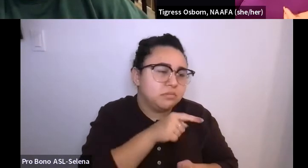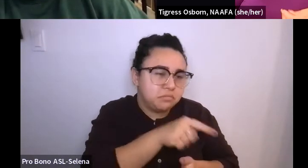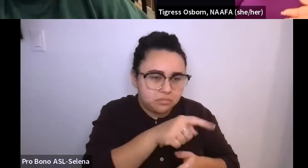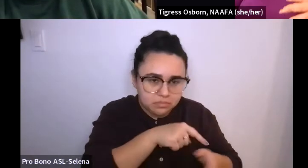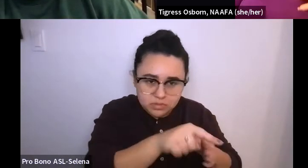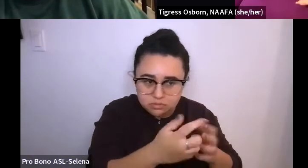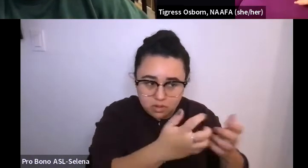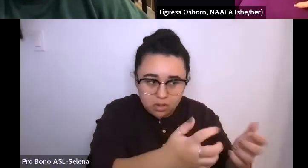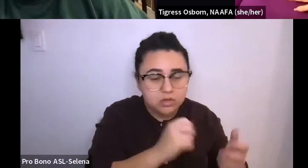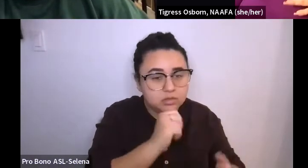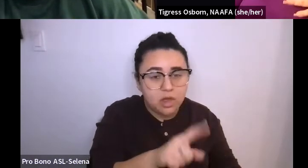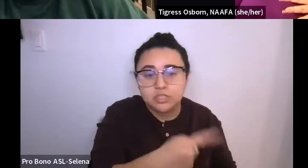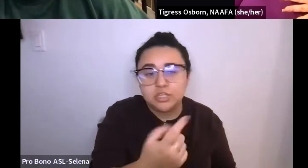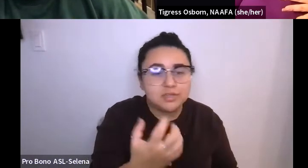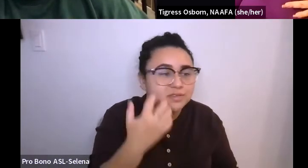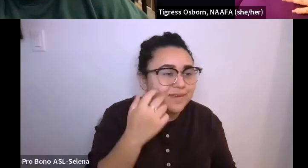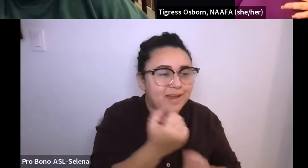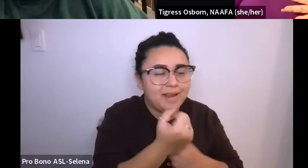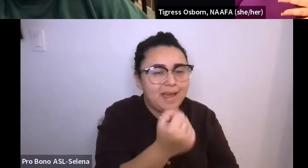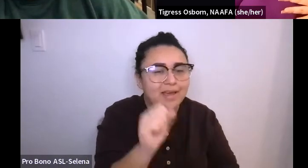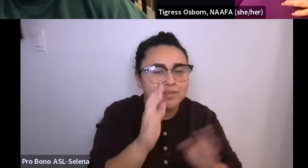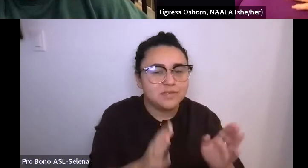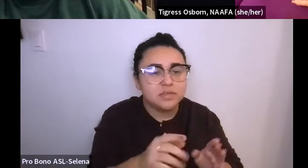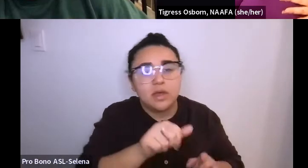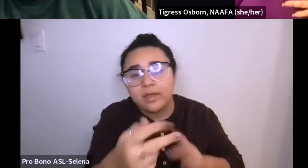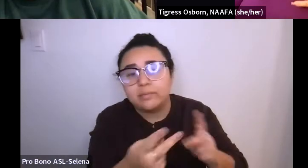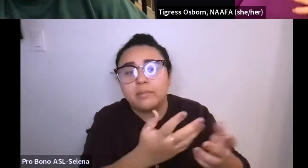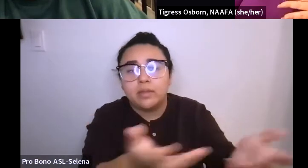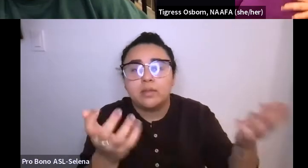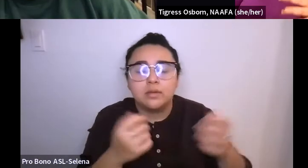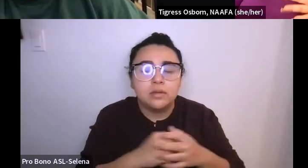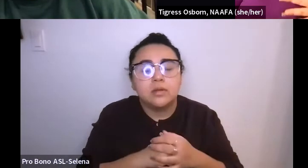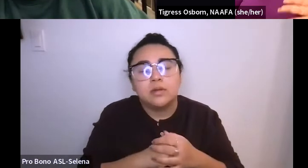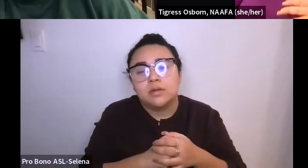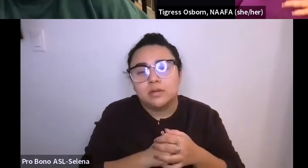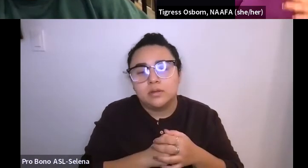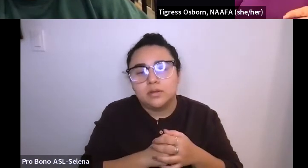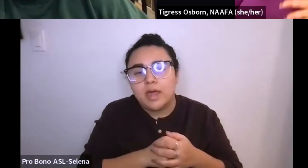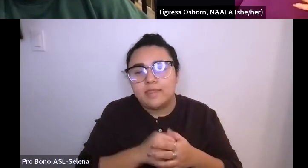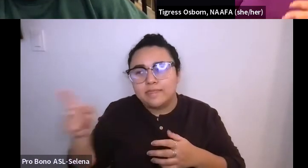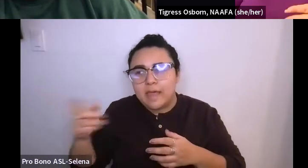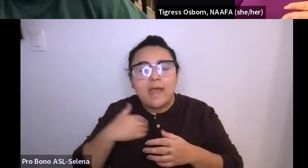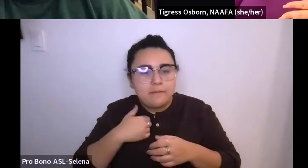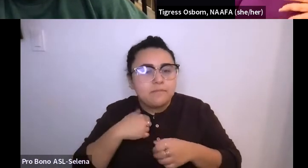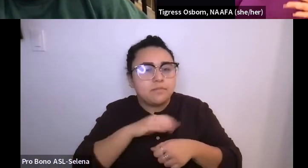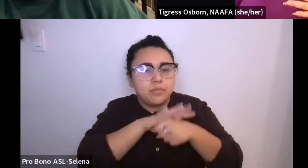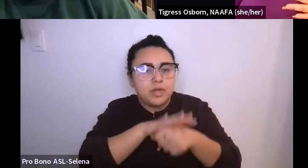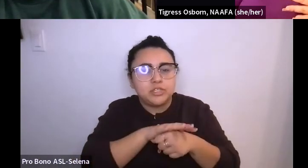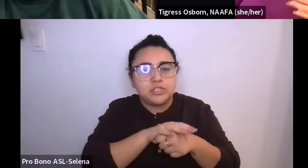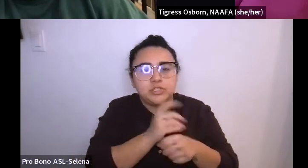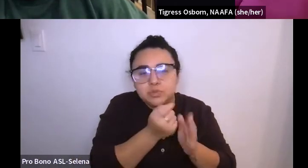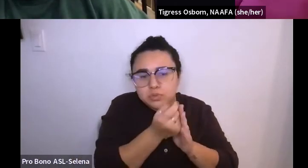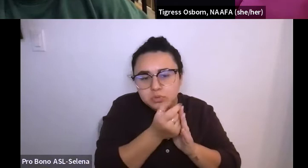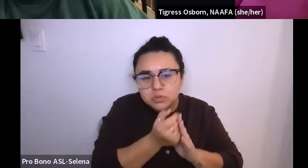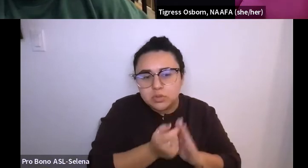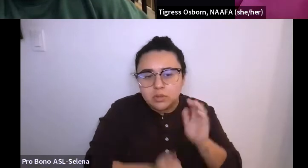fat activism, that how much pressure there is to kill the things that are the most political or the most, and also